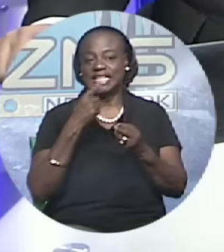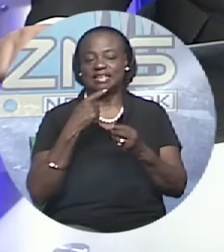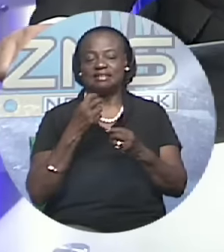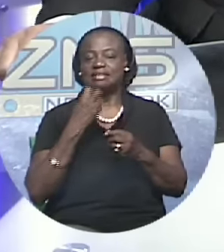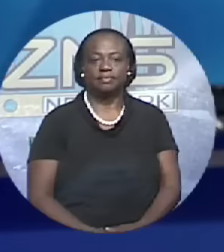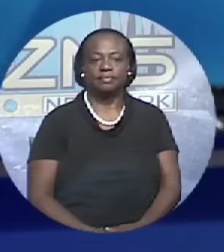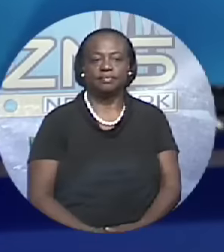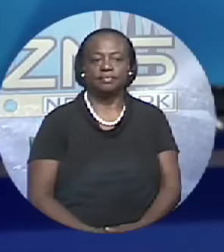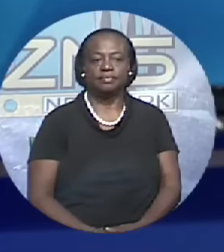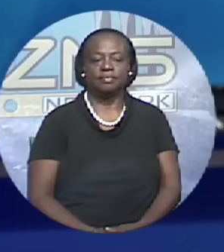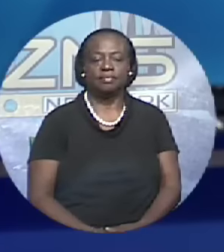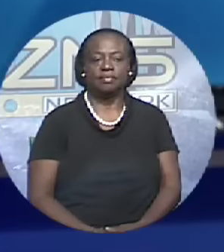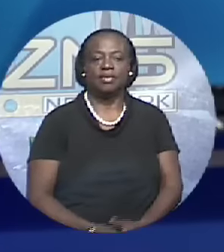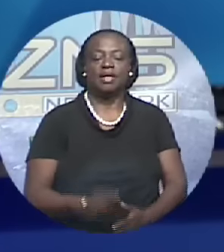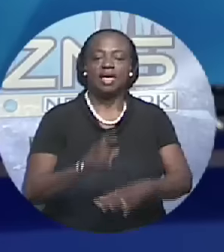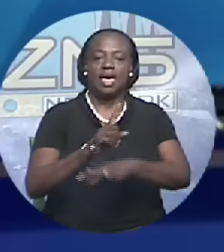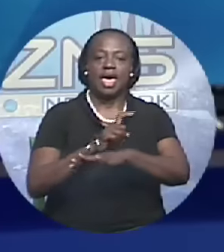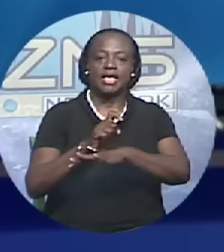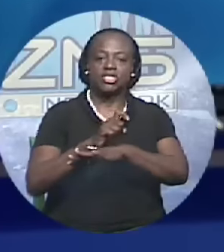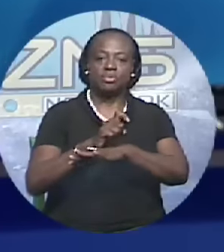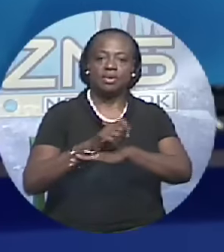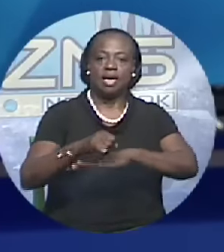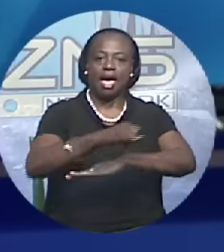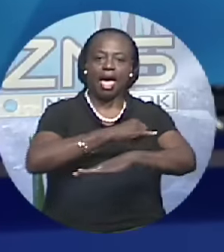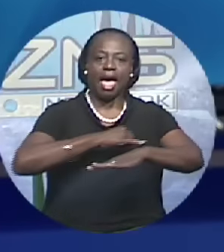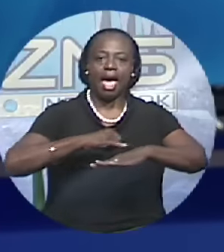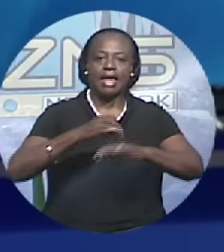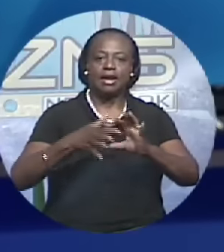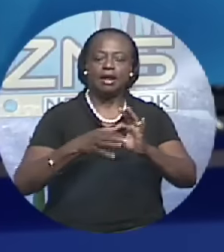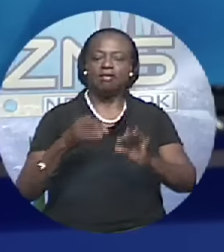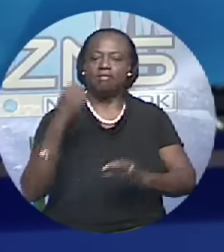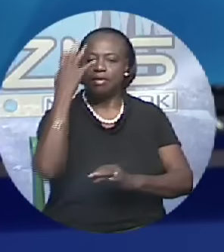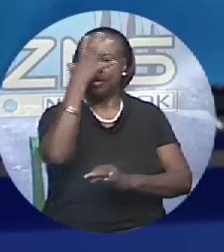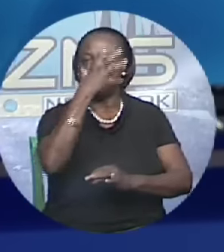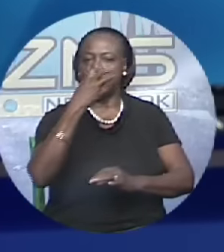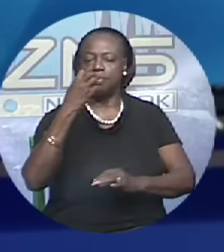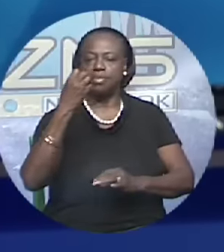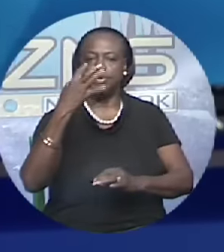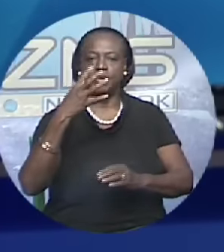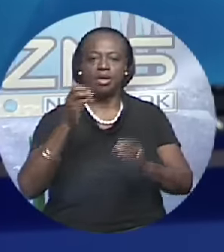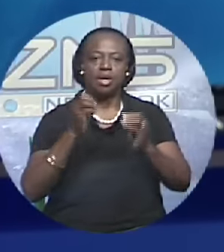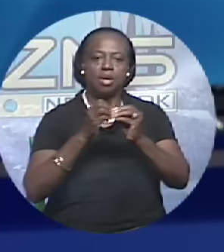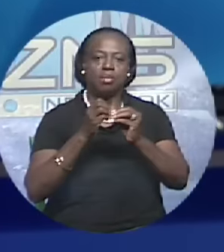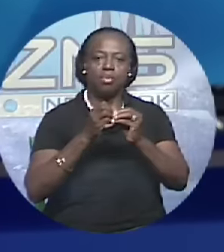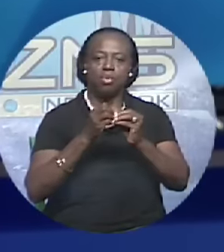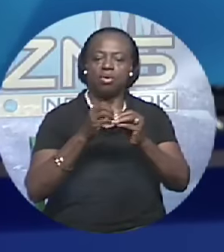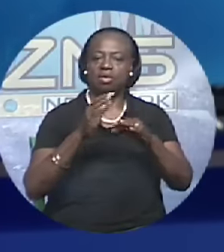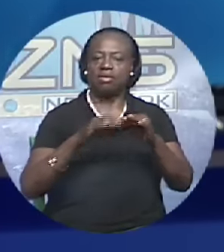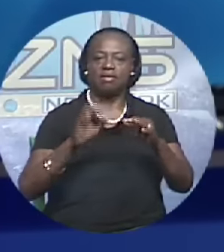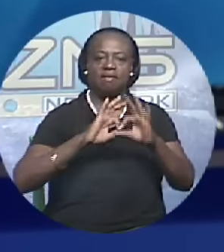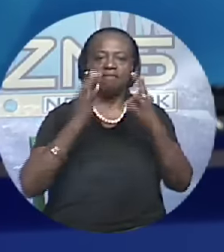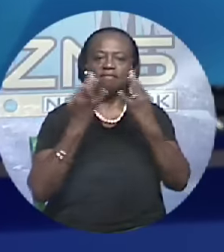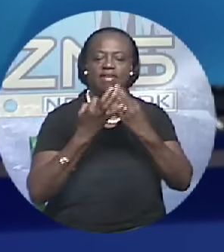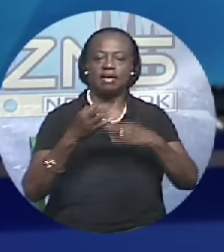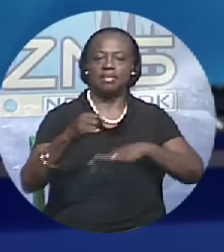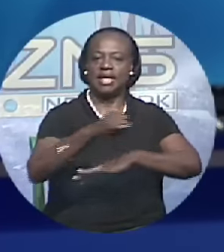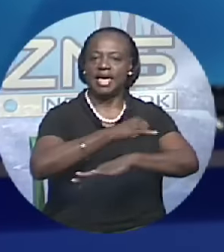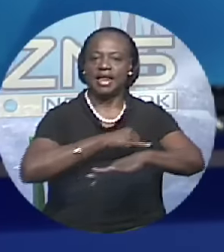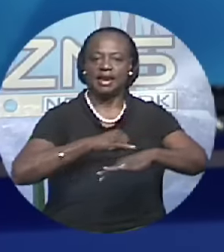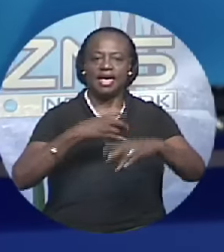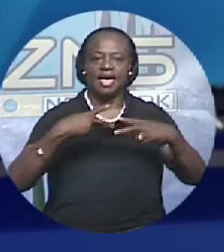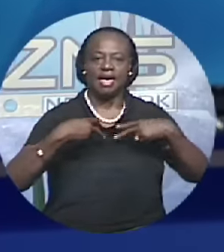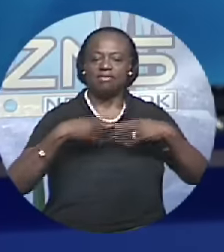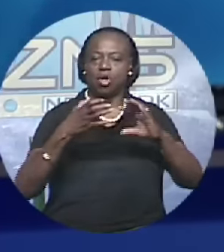Speechless. Great. Exuma, an island of beauty. It's considered more than for a family island, and perhaps having its own radio station is one of